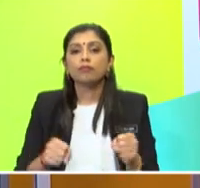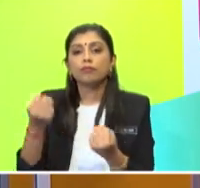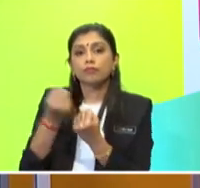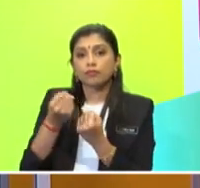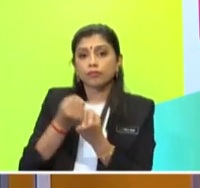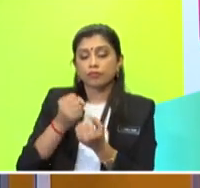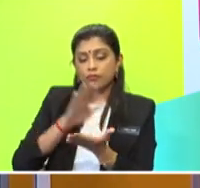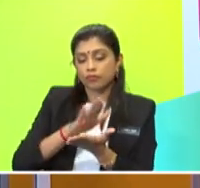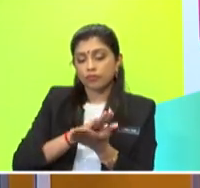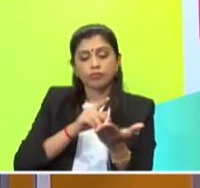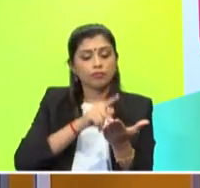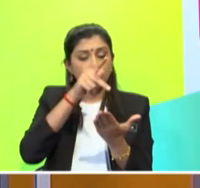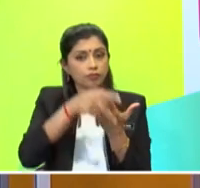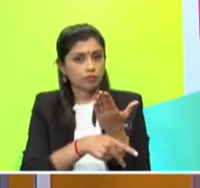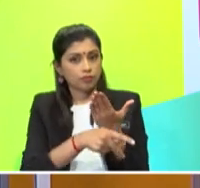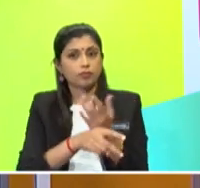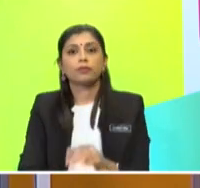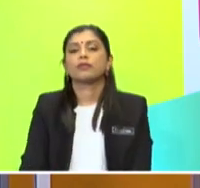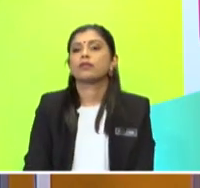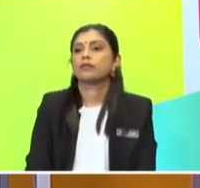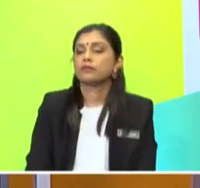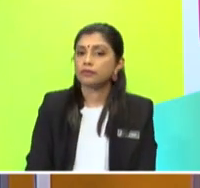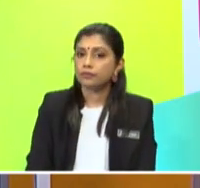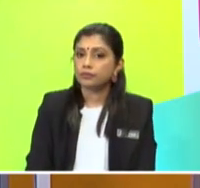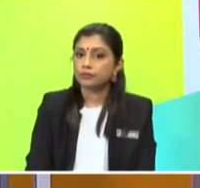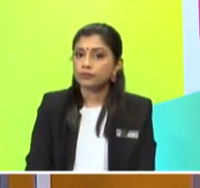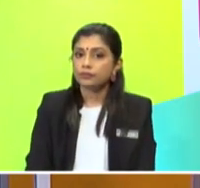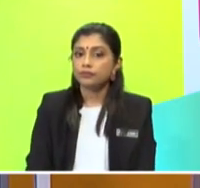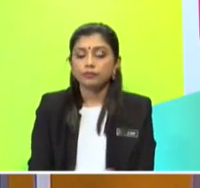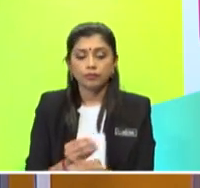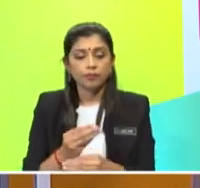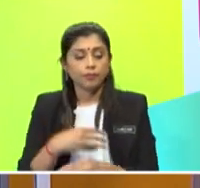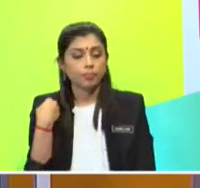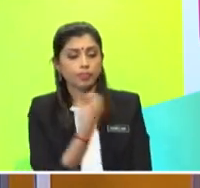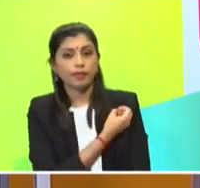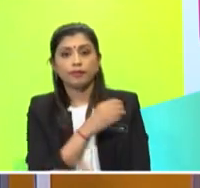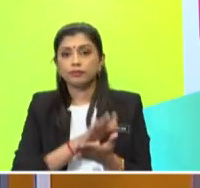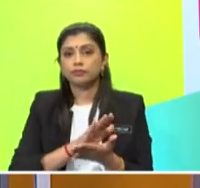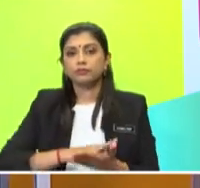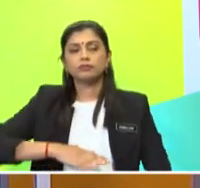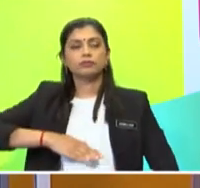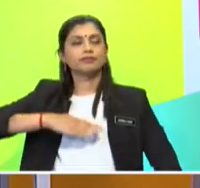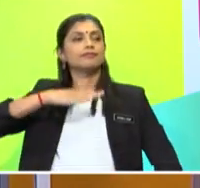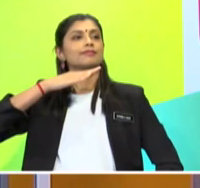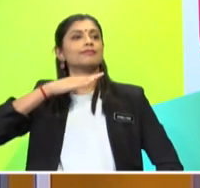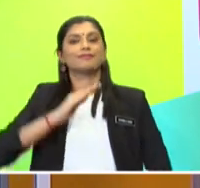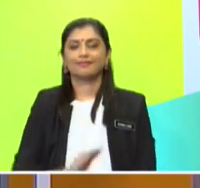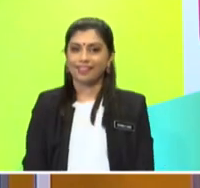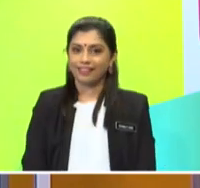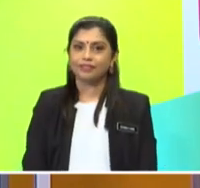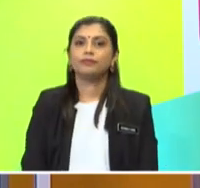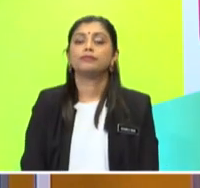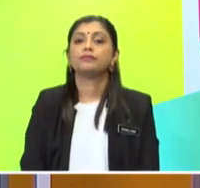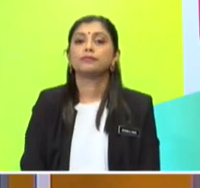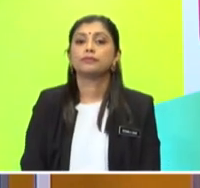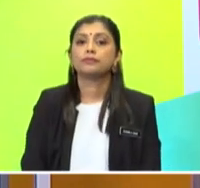representing the district or the state to make our school proud. So that is how you are trying to